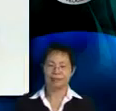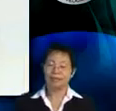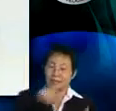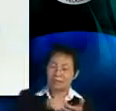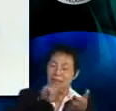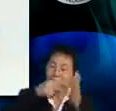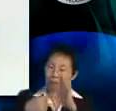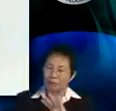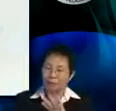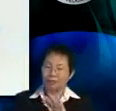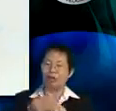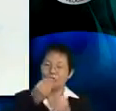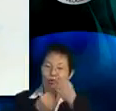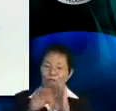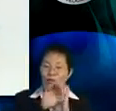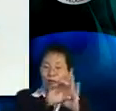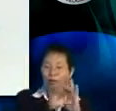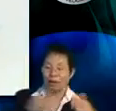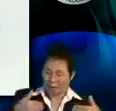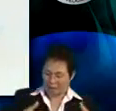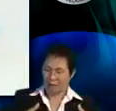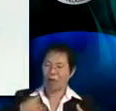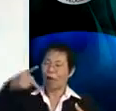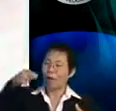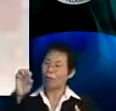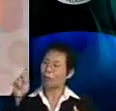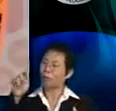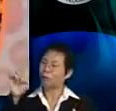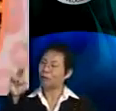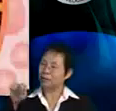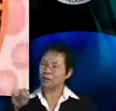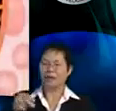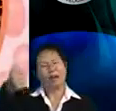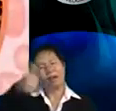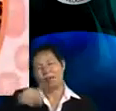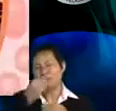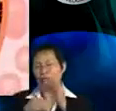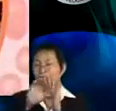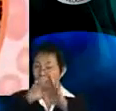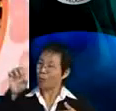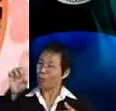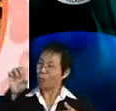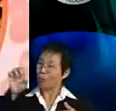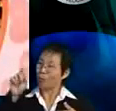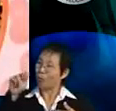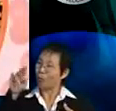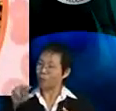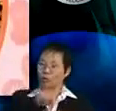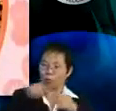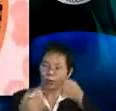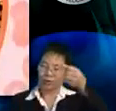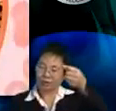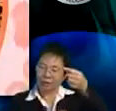This means that the food sample contains protein. Any food sample that contains protein, when